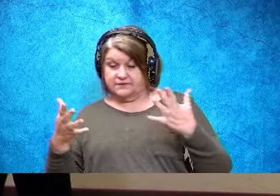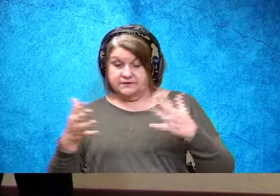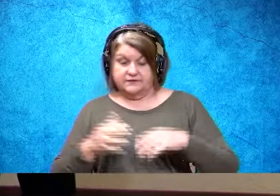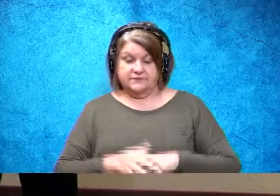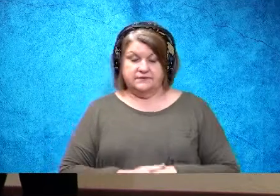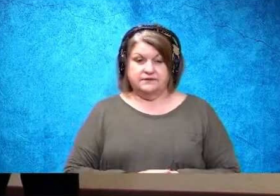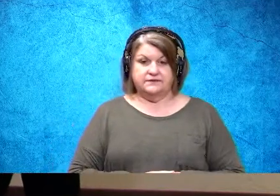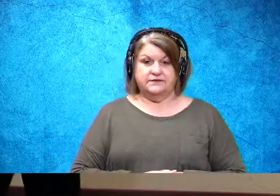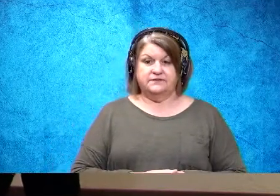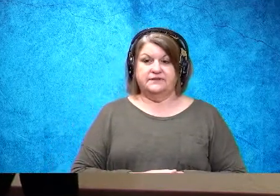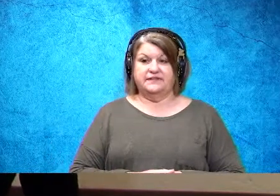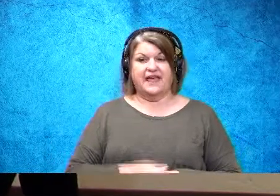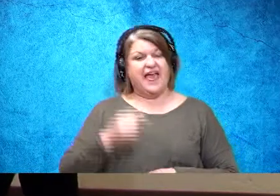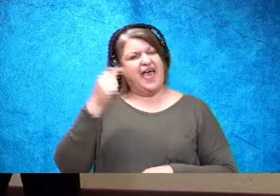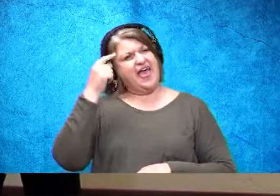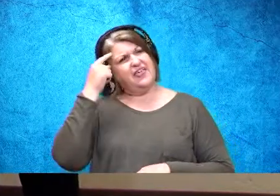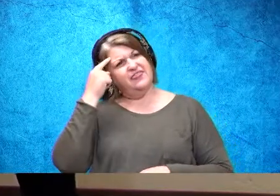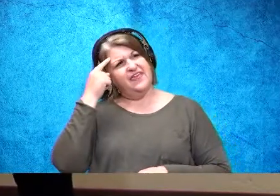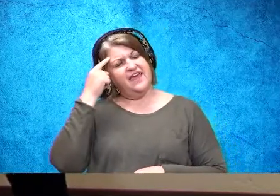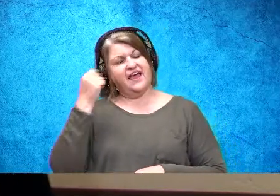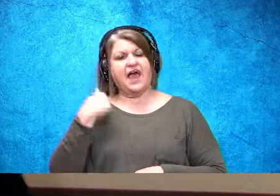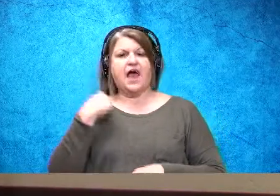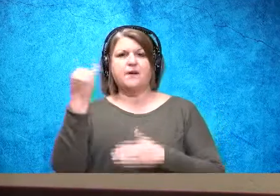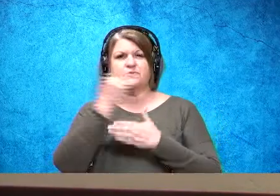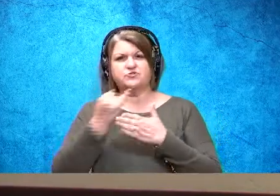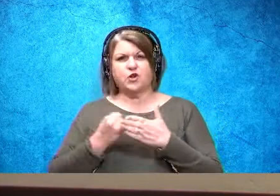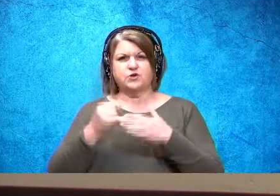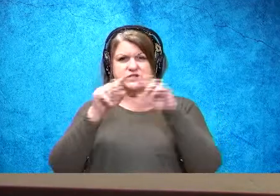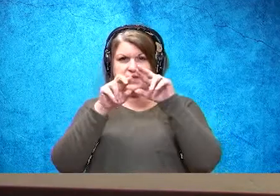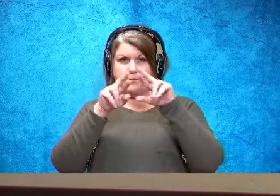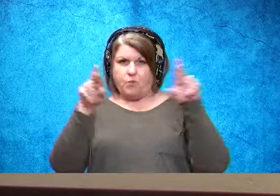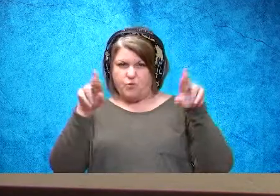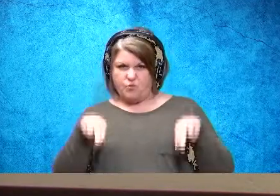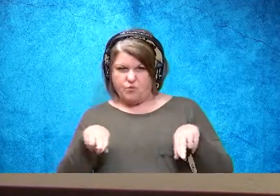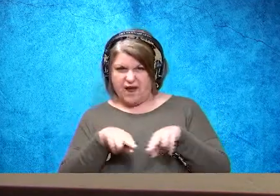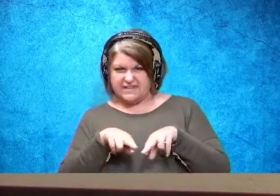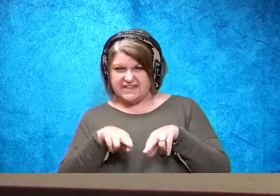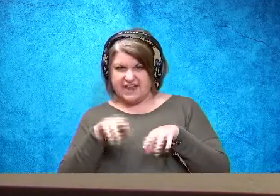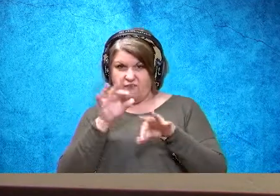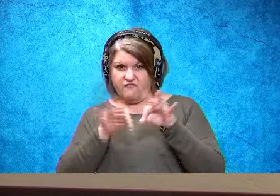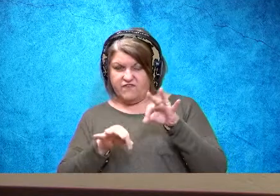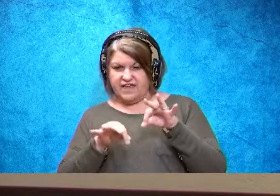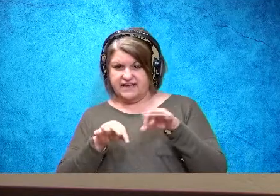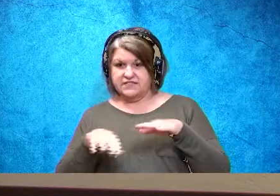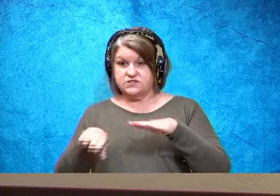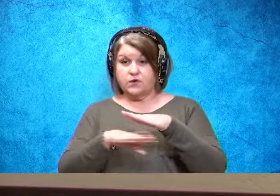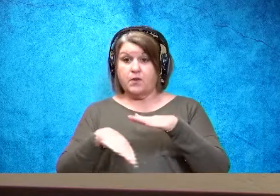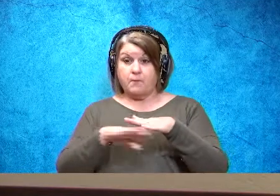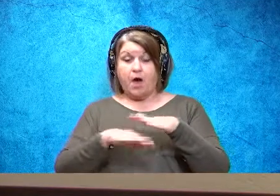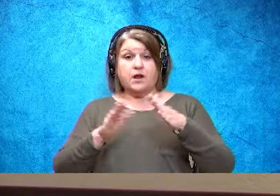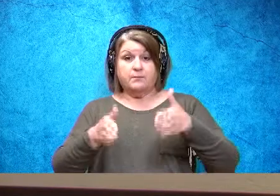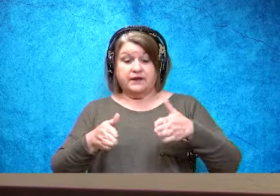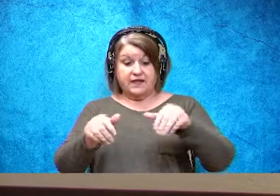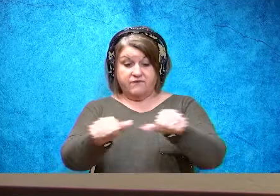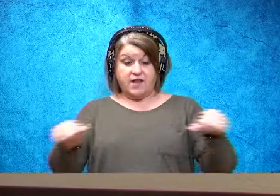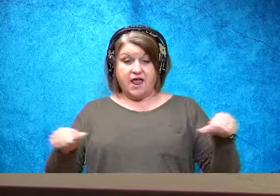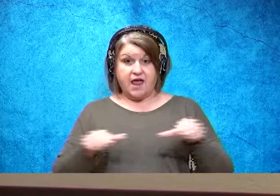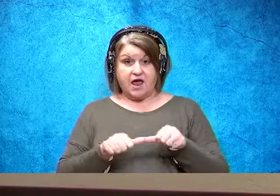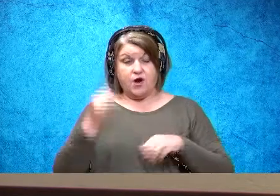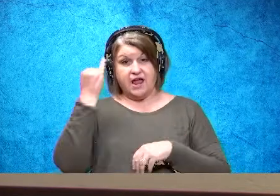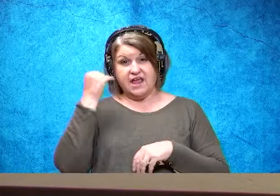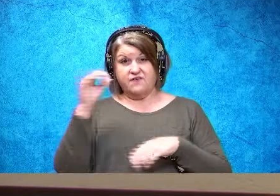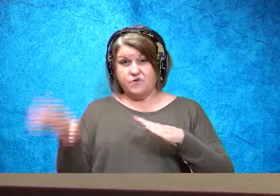you can. I think I'm going to do some rectangle feet. So right at the bottom, leave a little room in case you want to add spikes